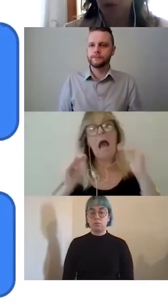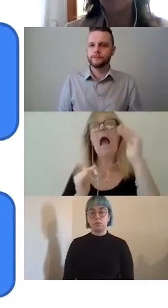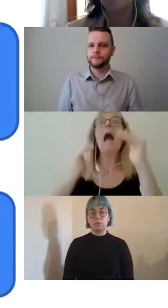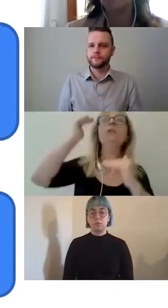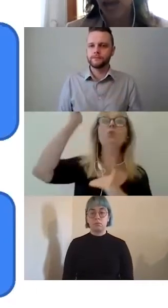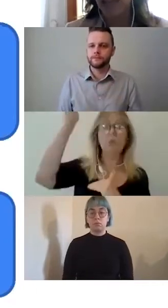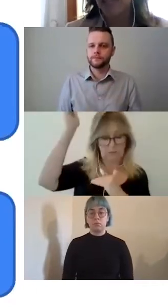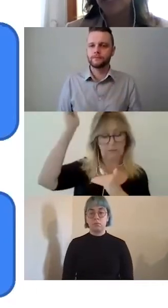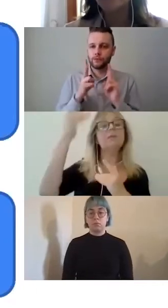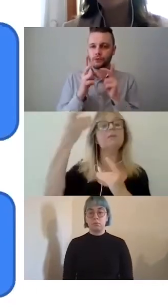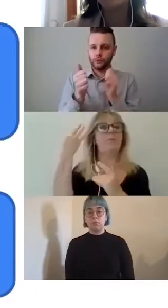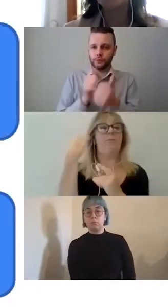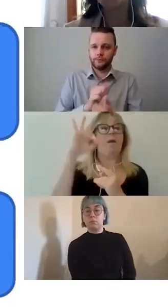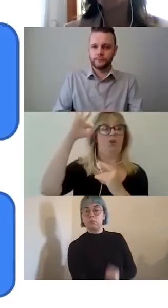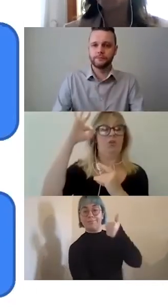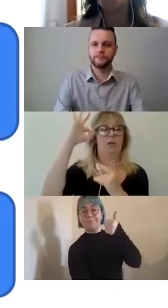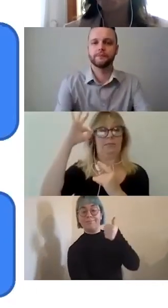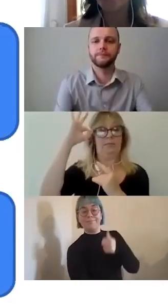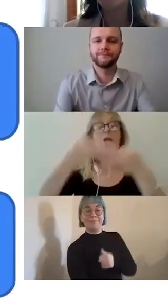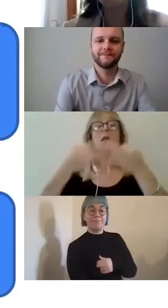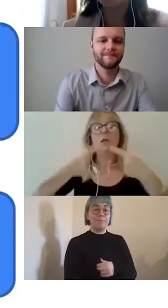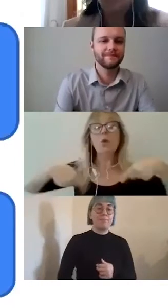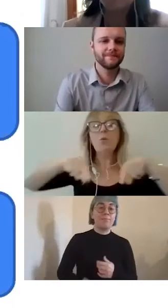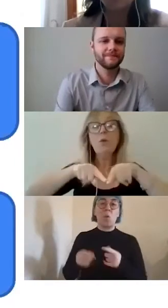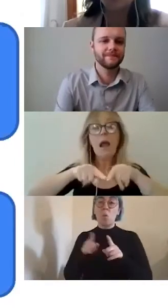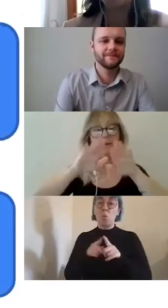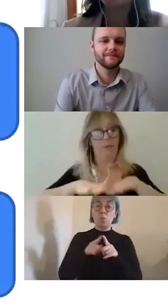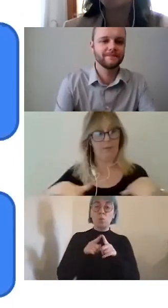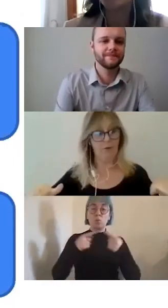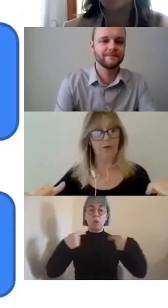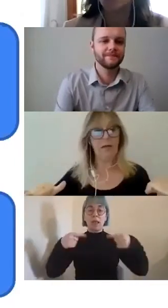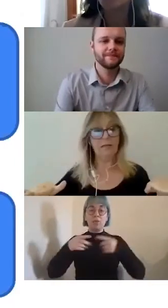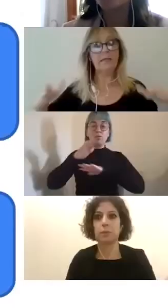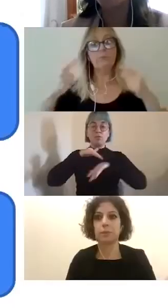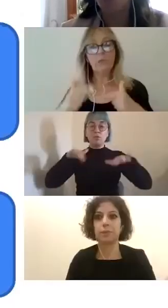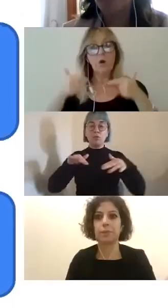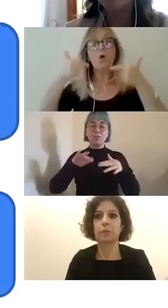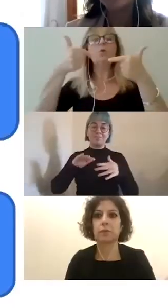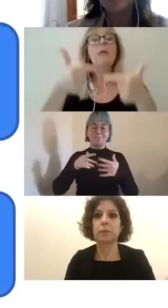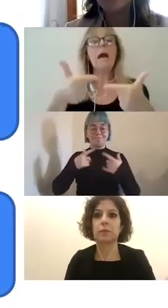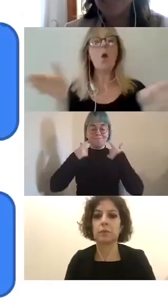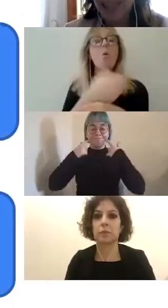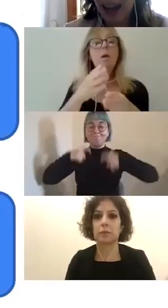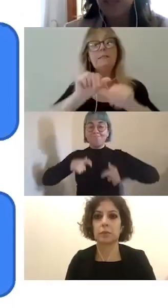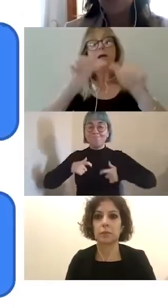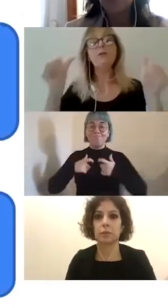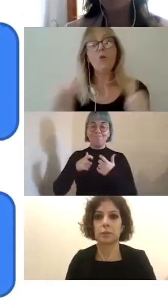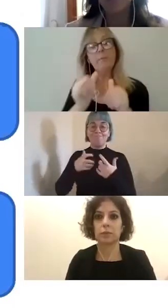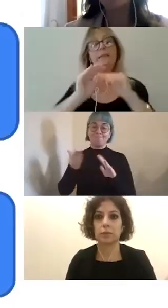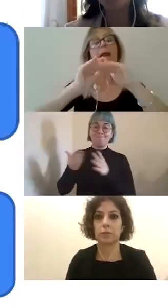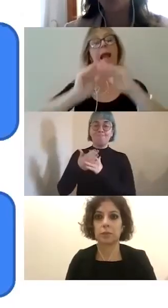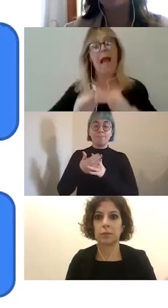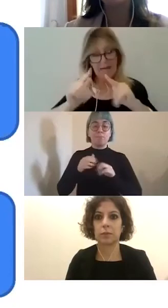and also to legal proceedings to be held and led by